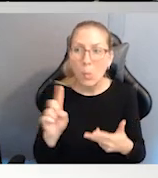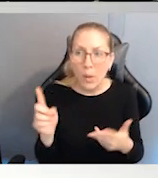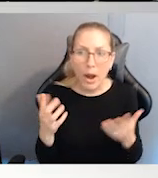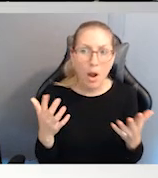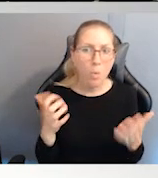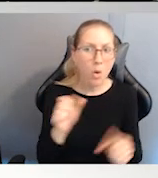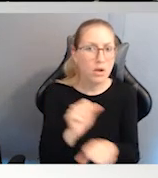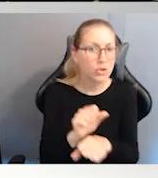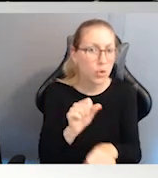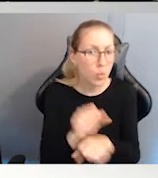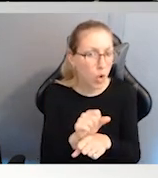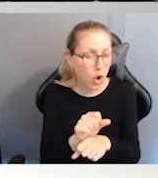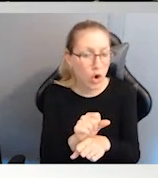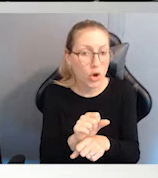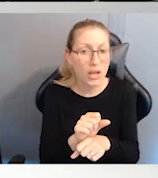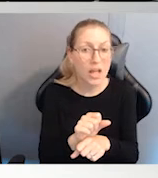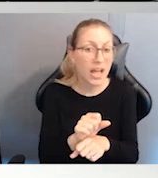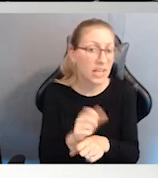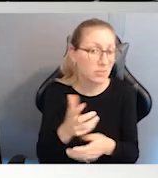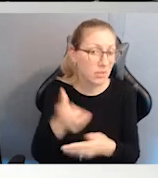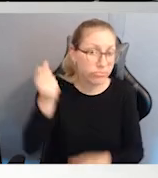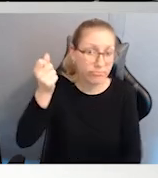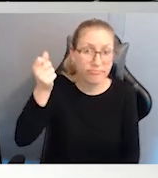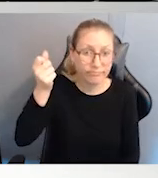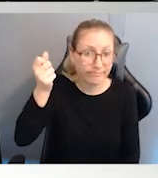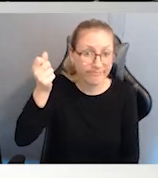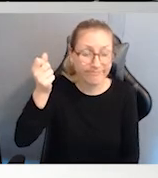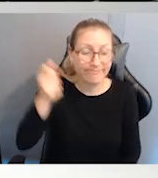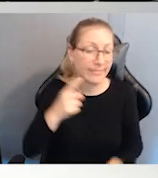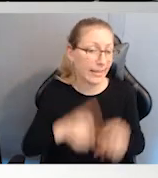work, even the right to go to college.